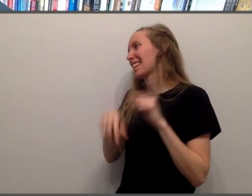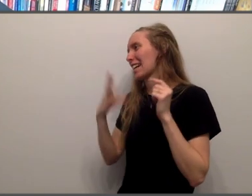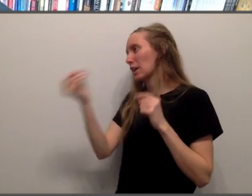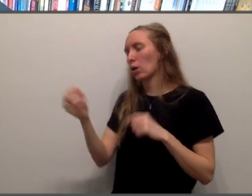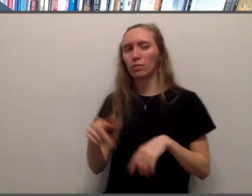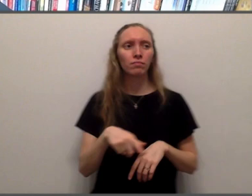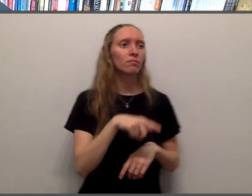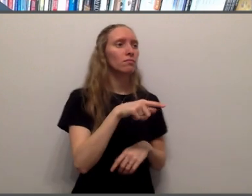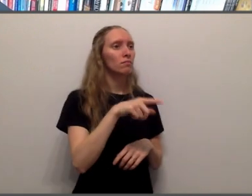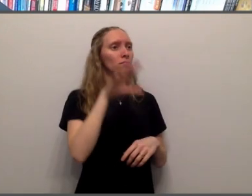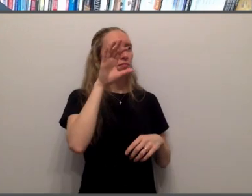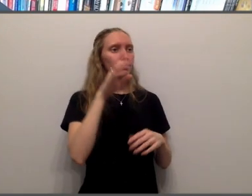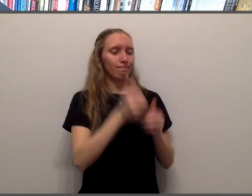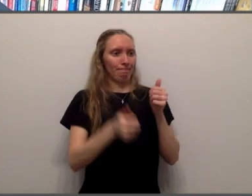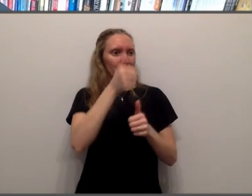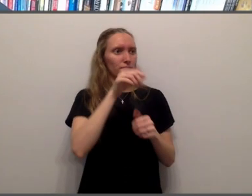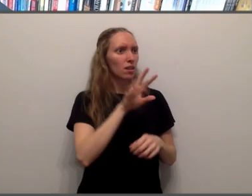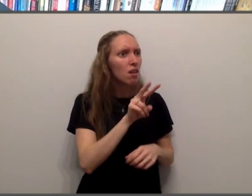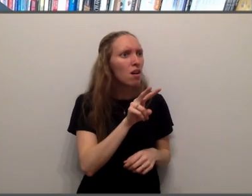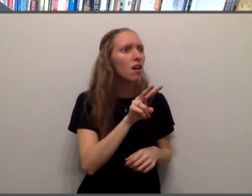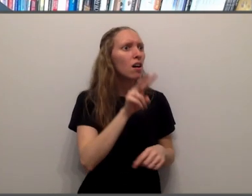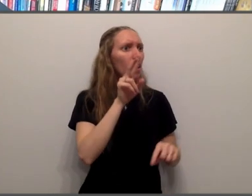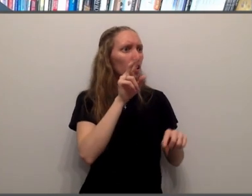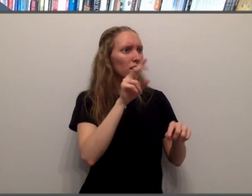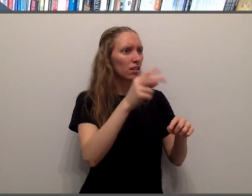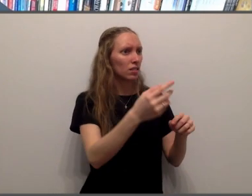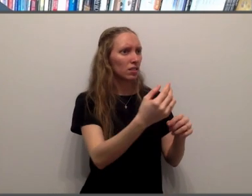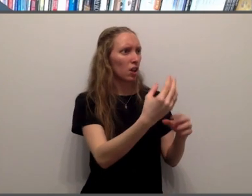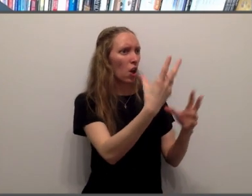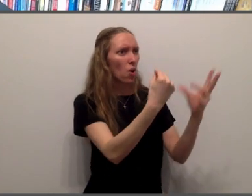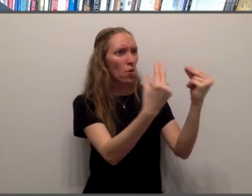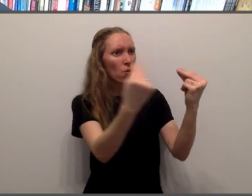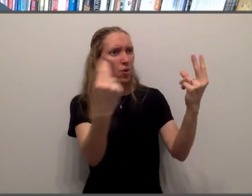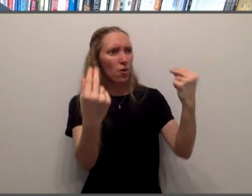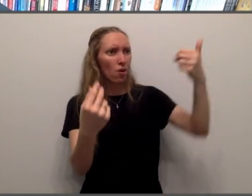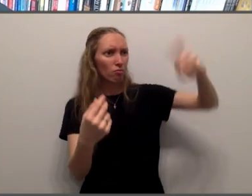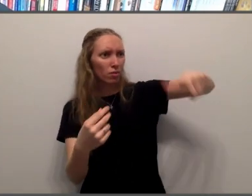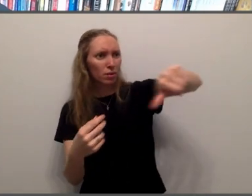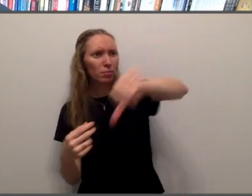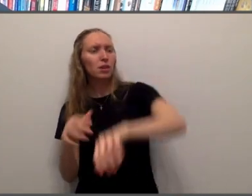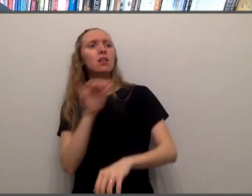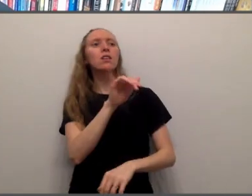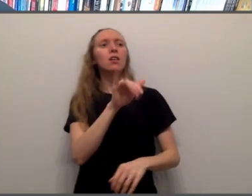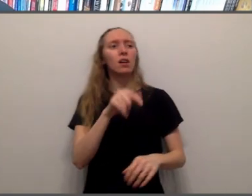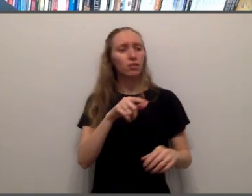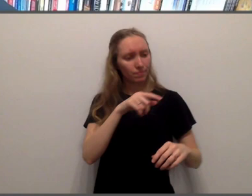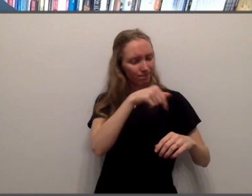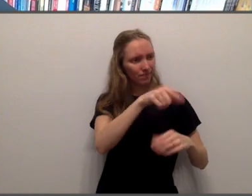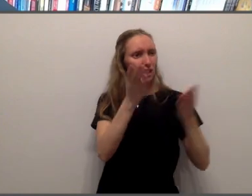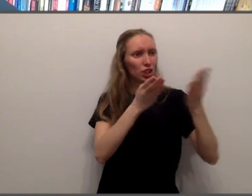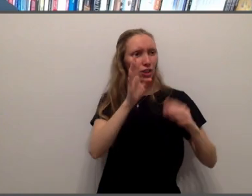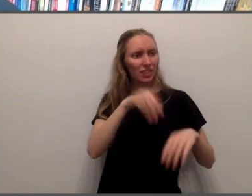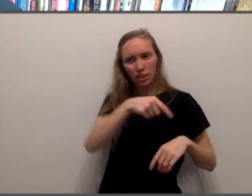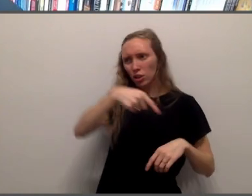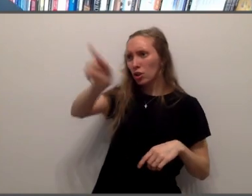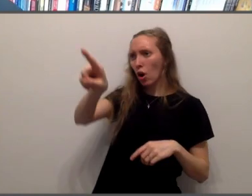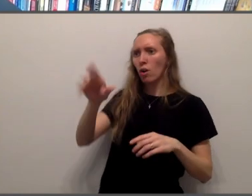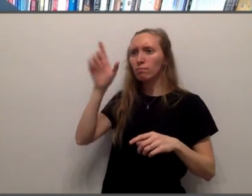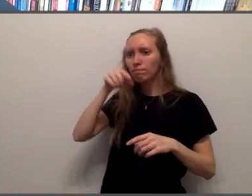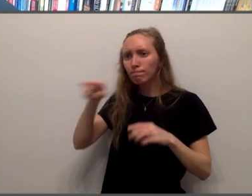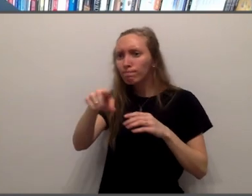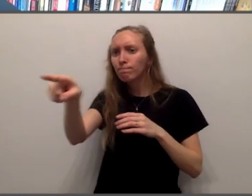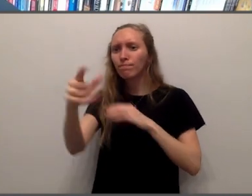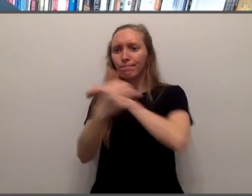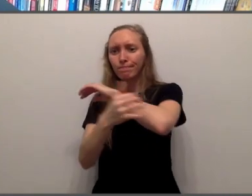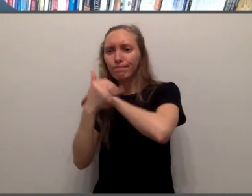this, he reported, "There is still room for more." You know, when I have conversations with a lot of my pastor friends